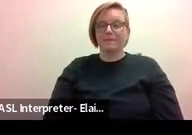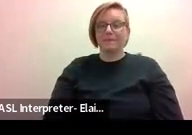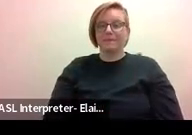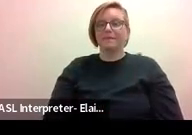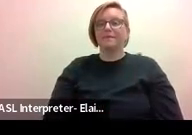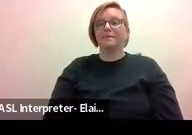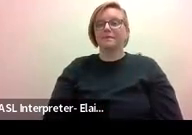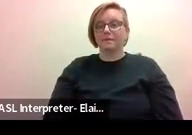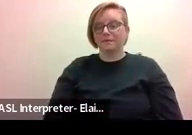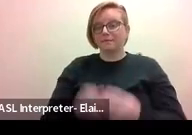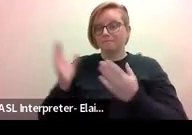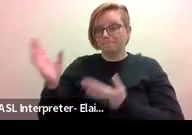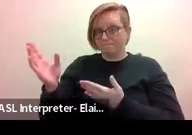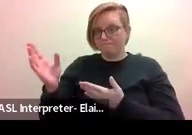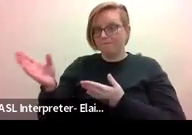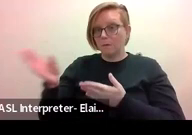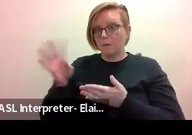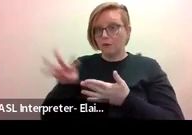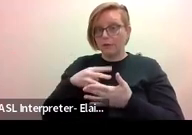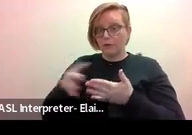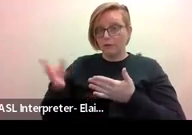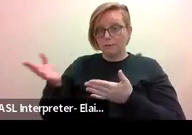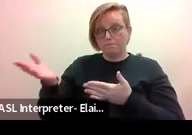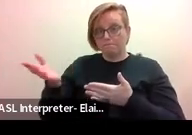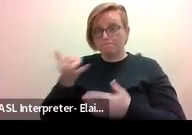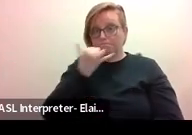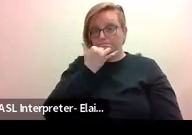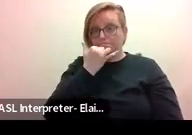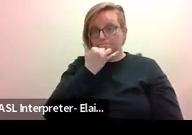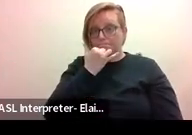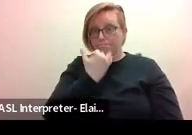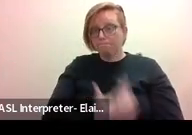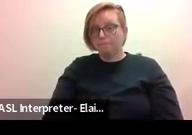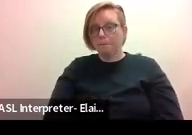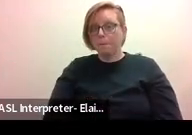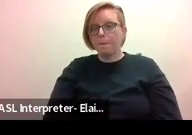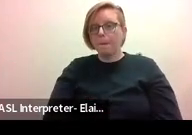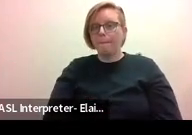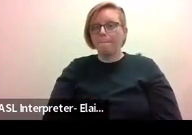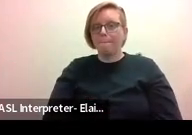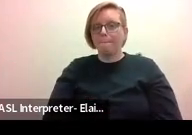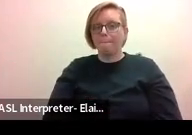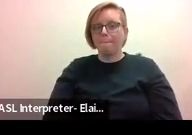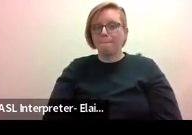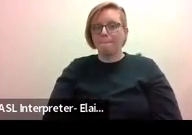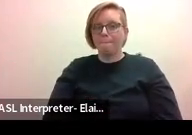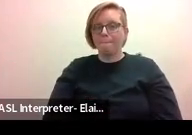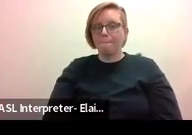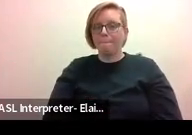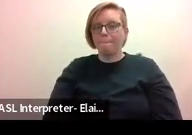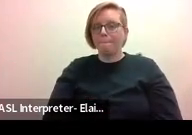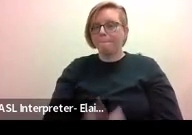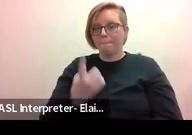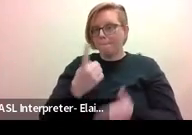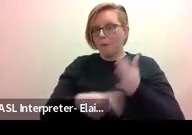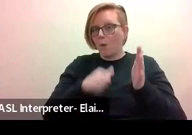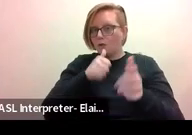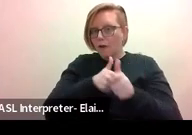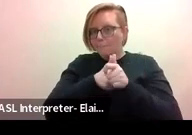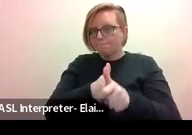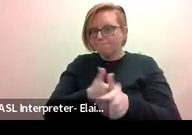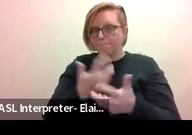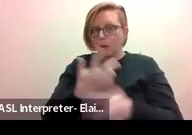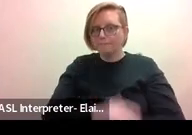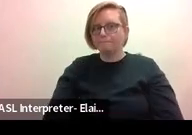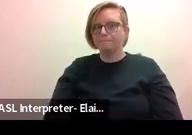Take a look at this service grid. What do you see is non-compliant here?